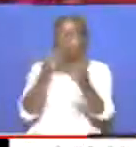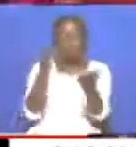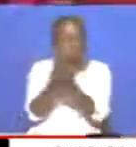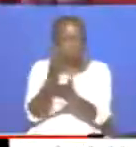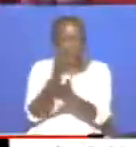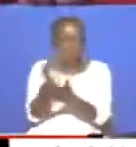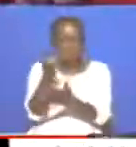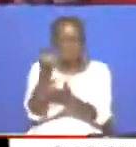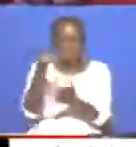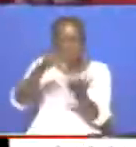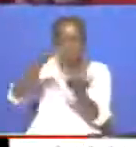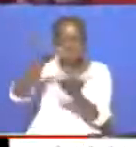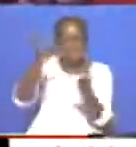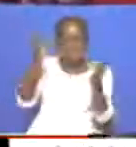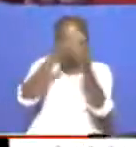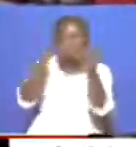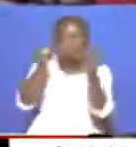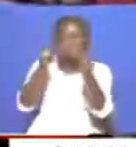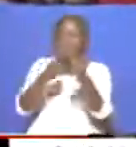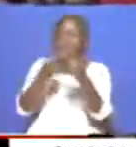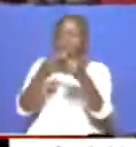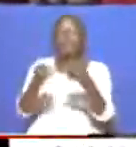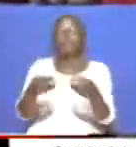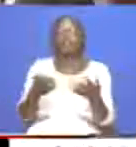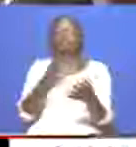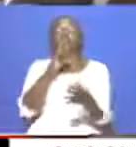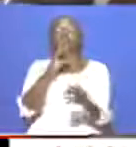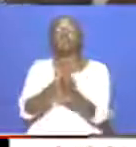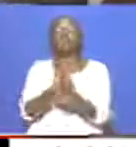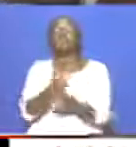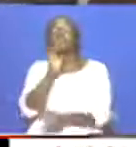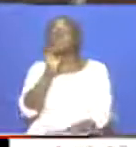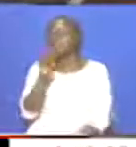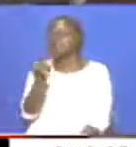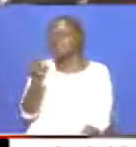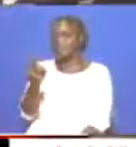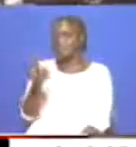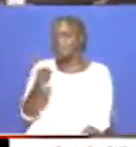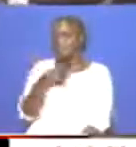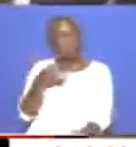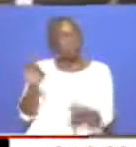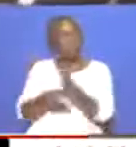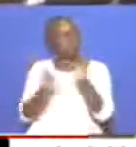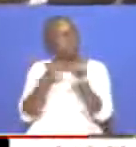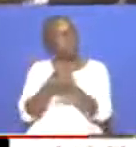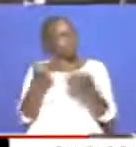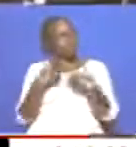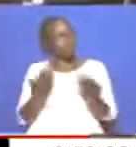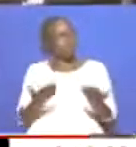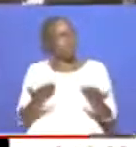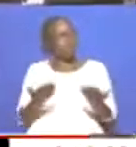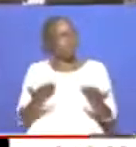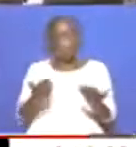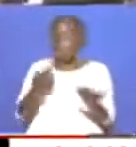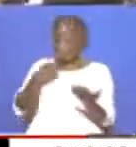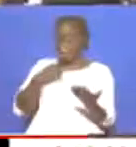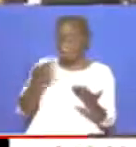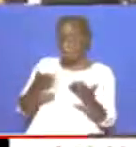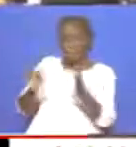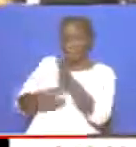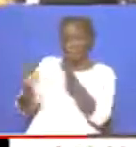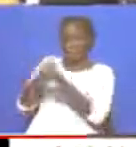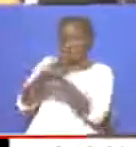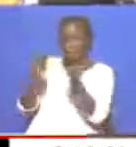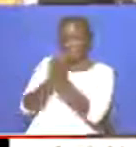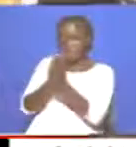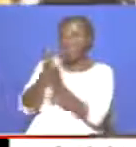elected president, he will deliver on his promises. Si mimi nimekuwa deputy president. Mimi nikiwa deputy president katika hii